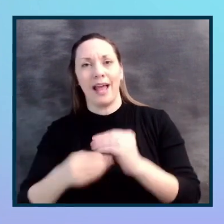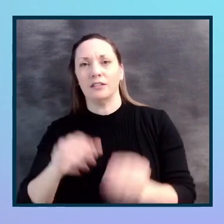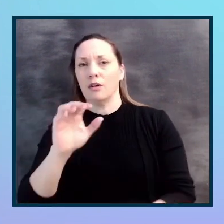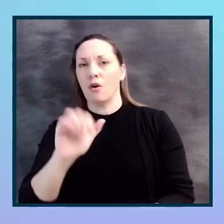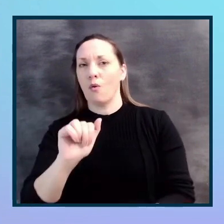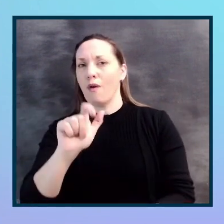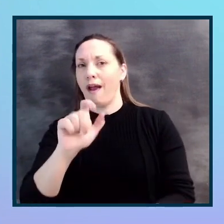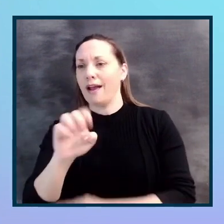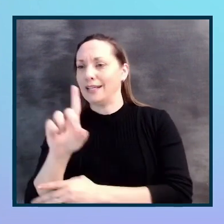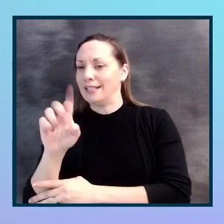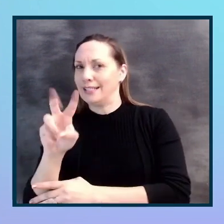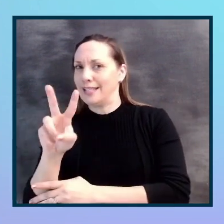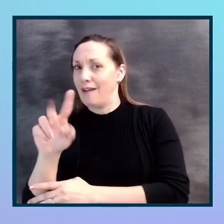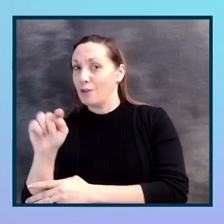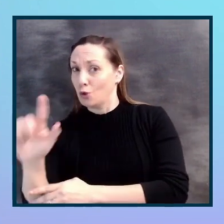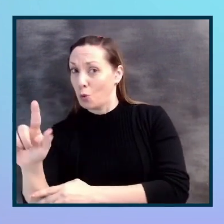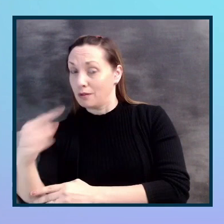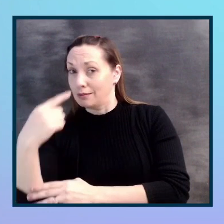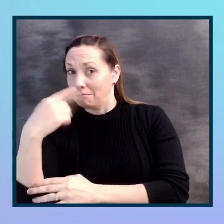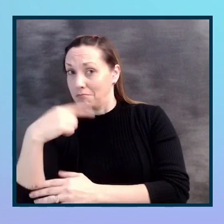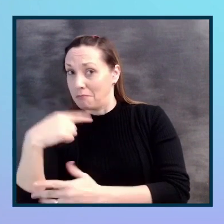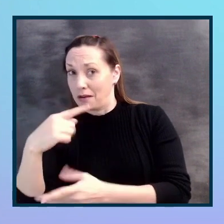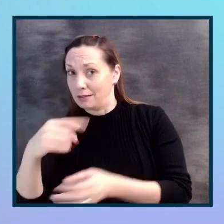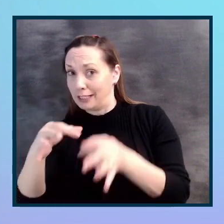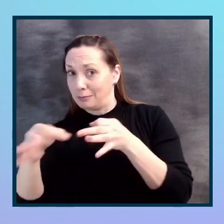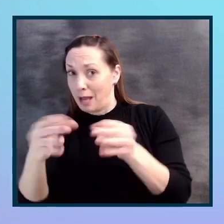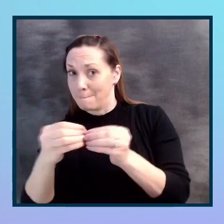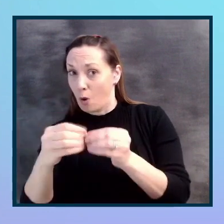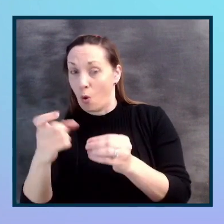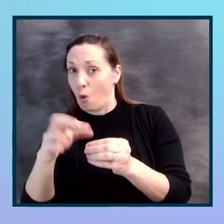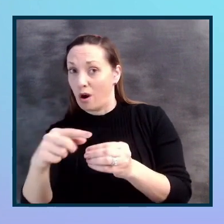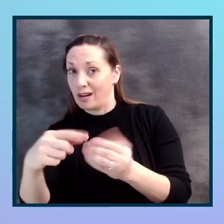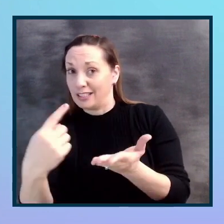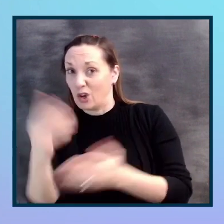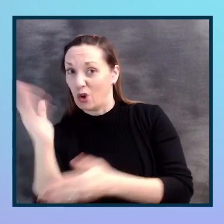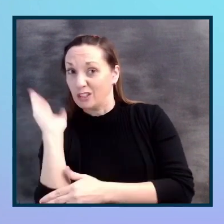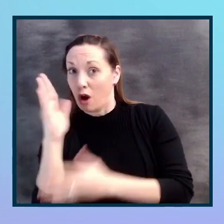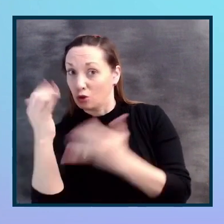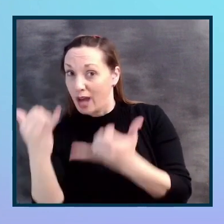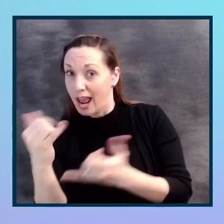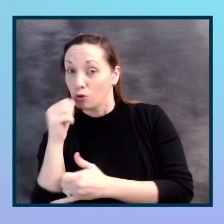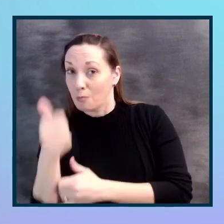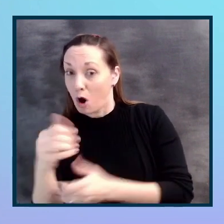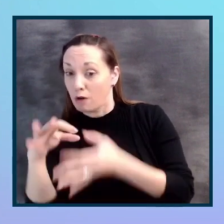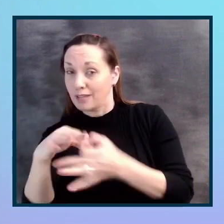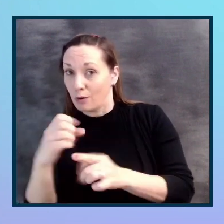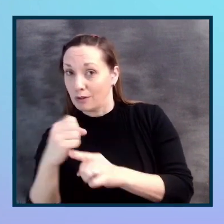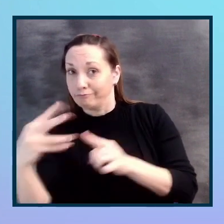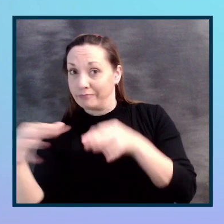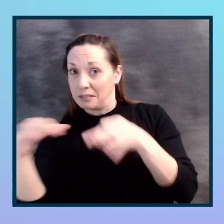DevTools. Can you speak a little more on this, or is there a talk on this today or tomorrow that will be elaborating